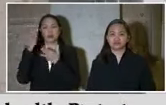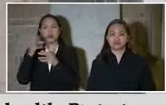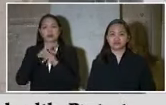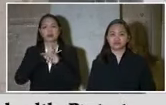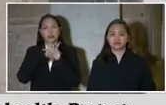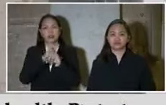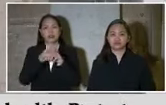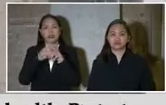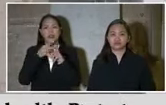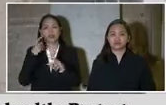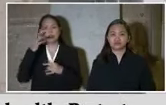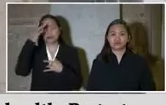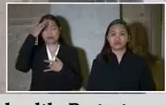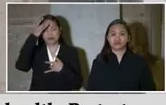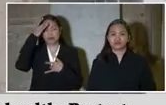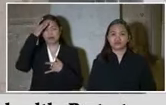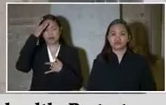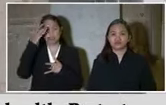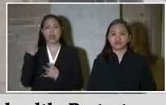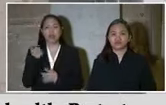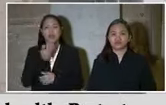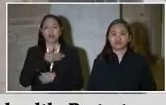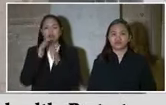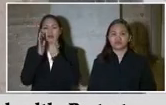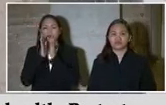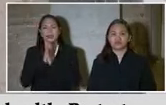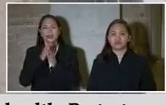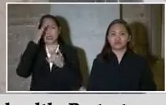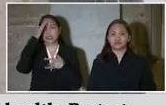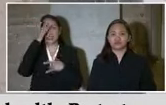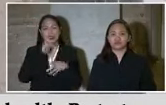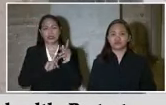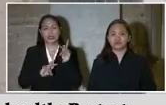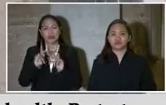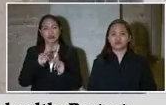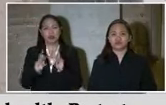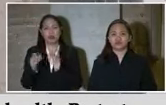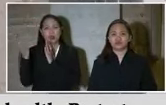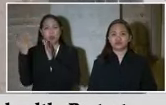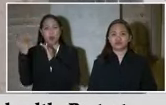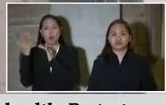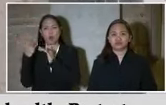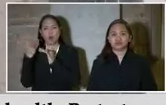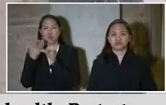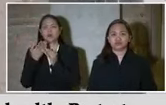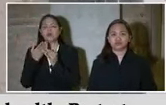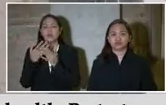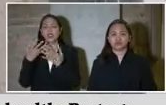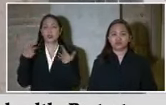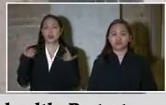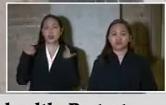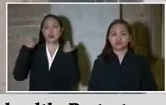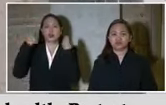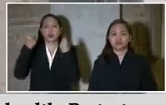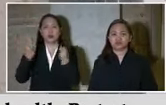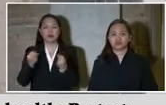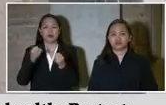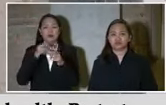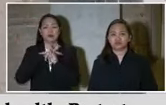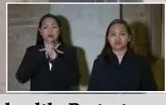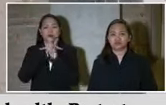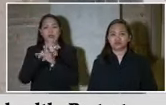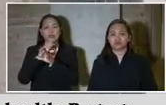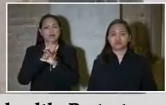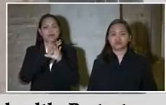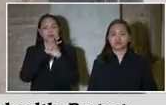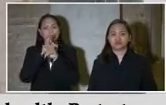disease. We pray for those afflicted. May they be restored to health. Protect those who